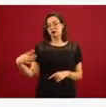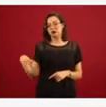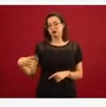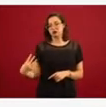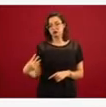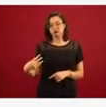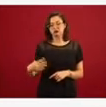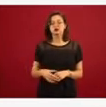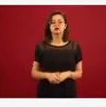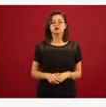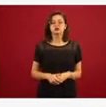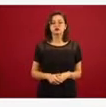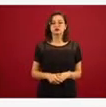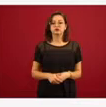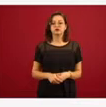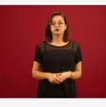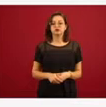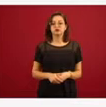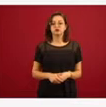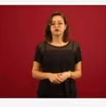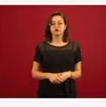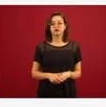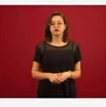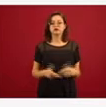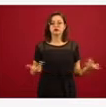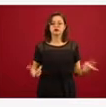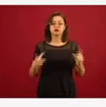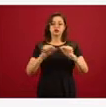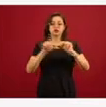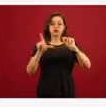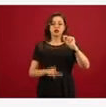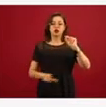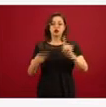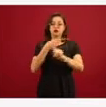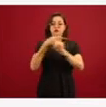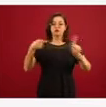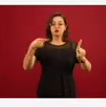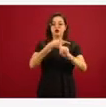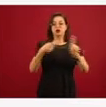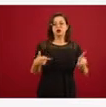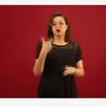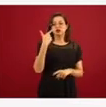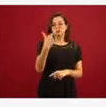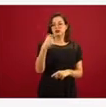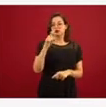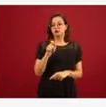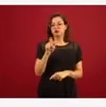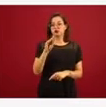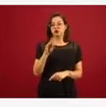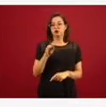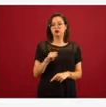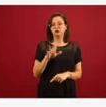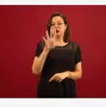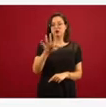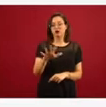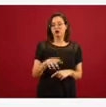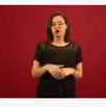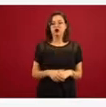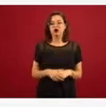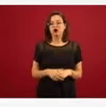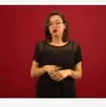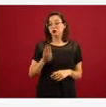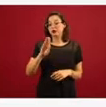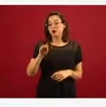confirmed cases. Remember, the fatality rate is calculated with relation with the number of confirmed cases. We have an average fatality rate